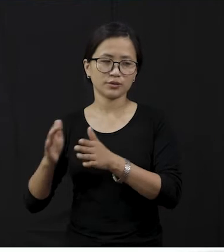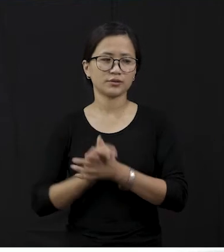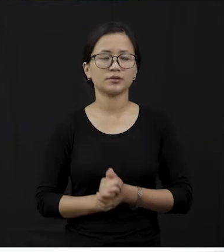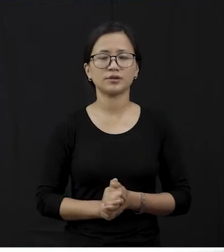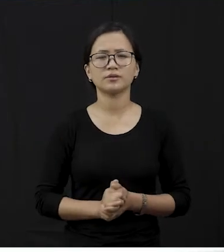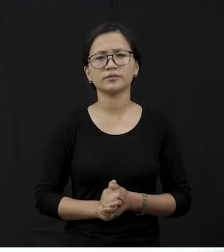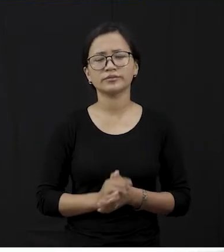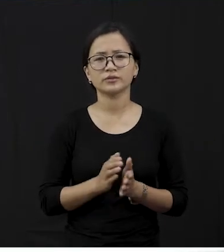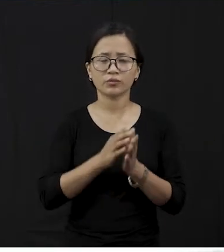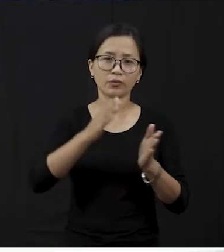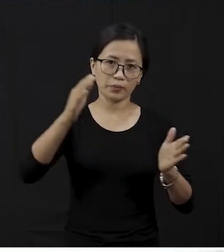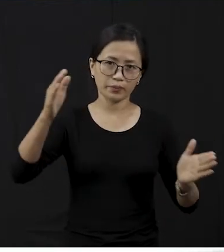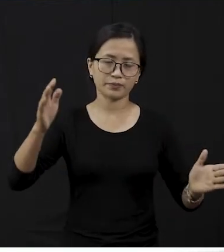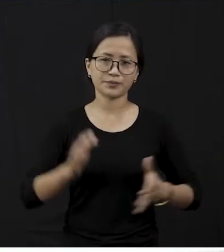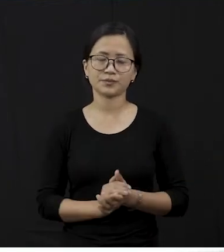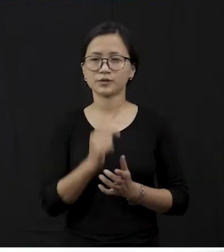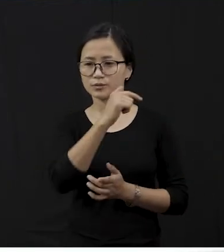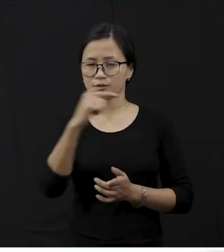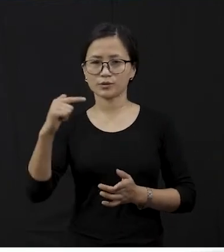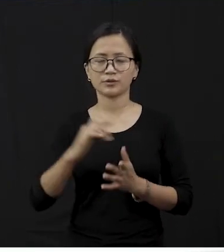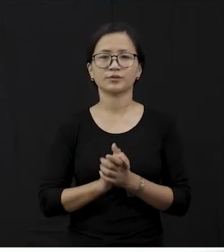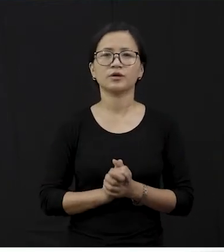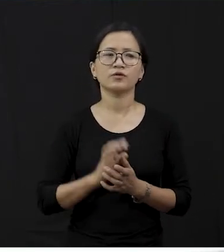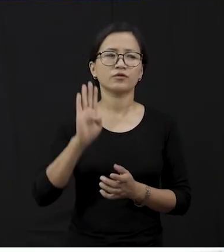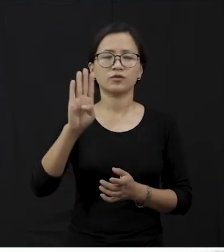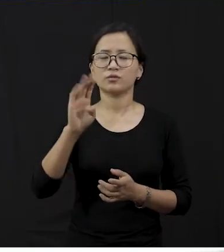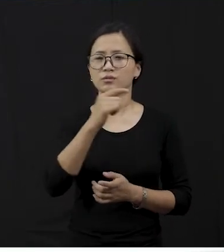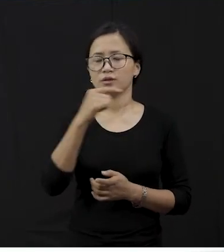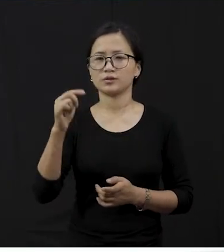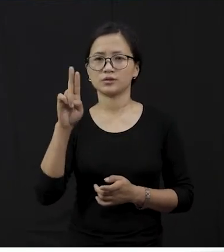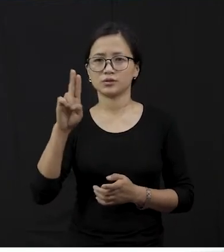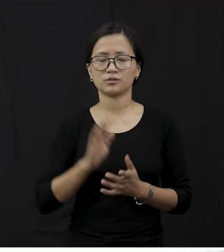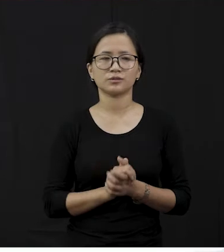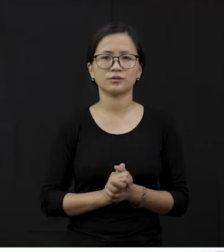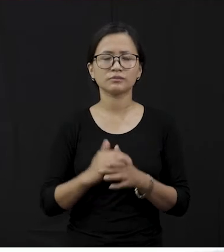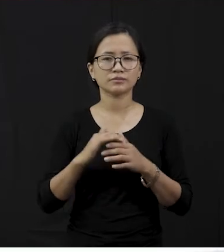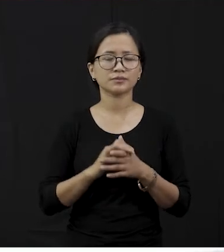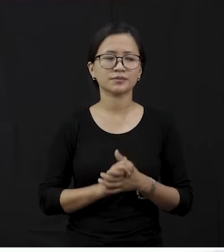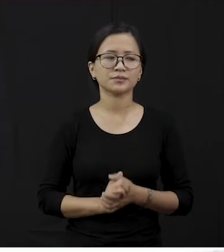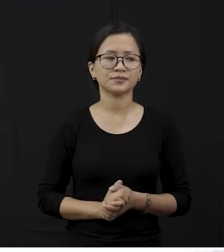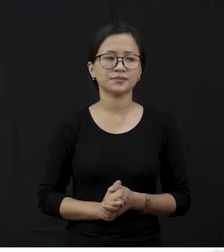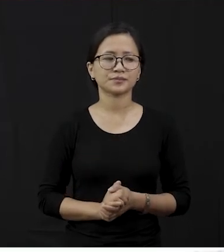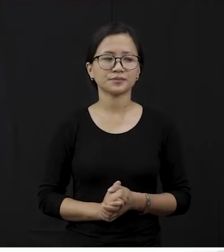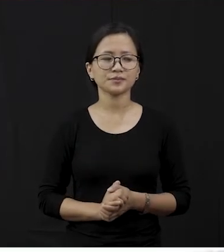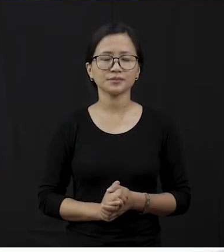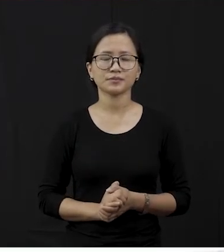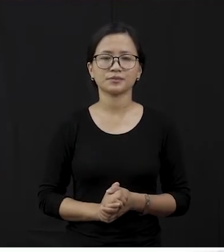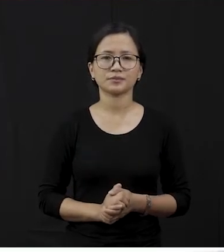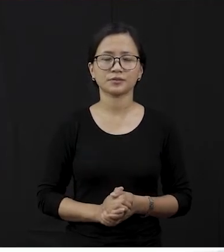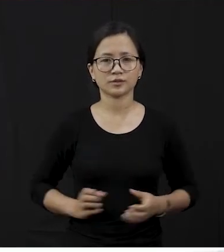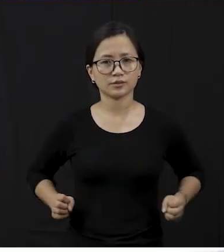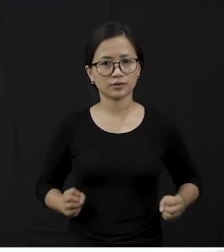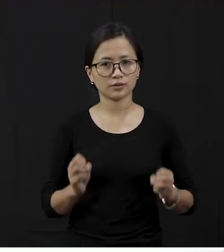order. Okay, we are going to subtract 4 minus 2 by using this number line. For that, first you have to